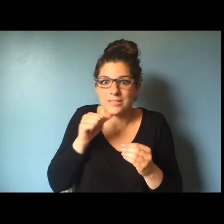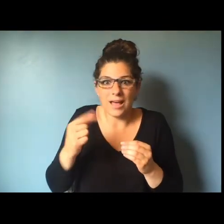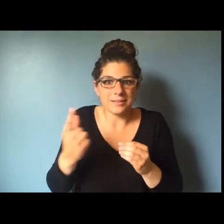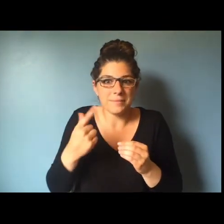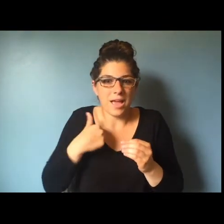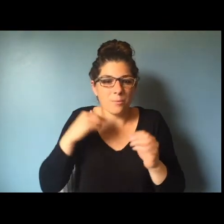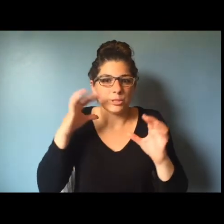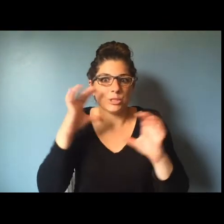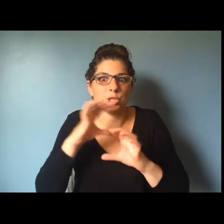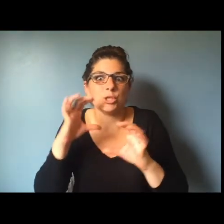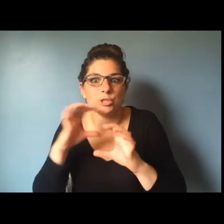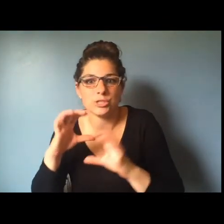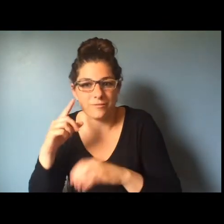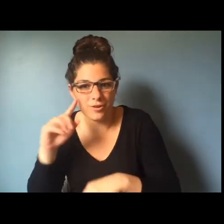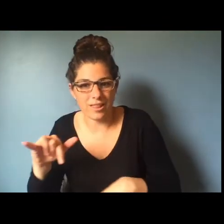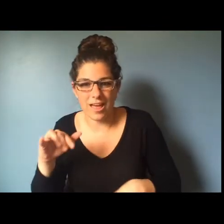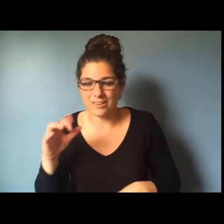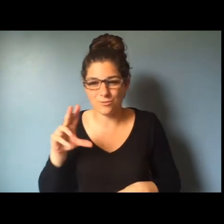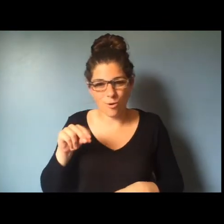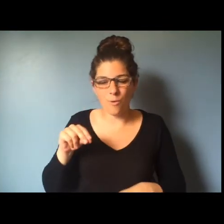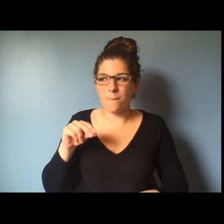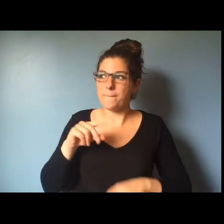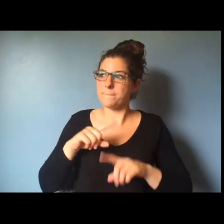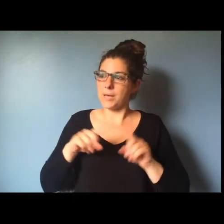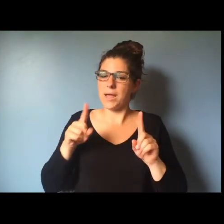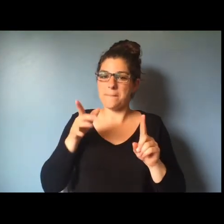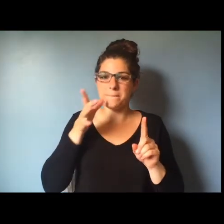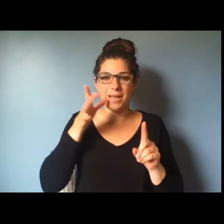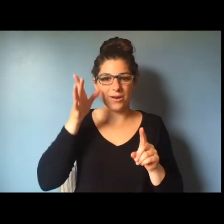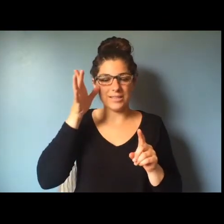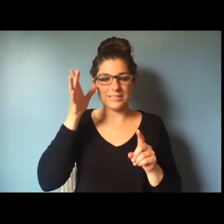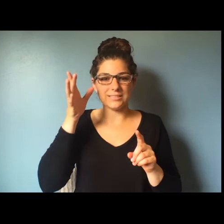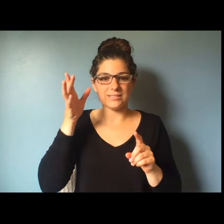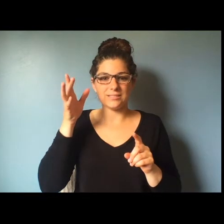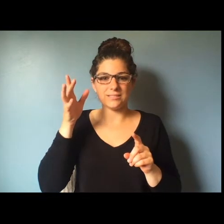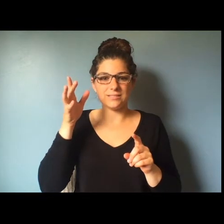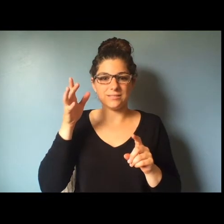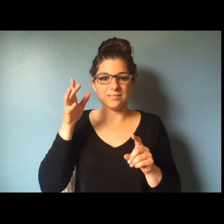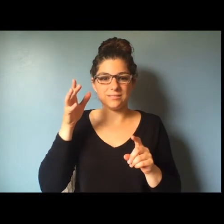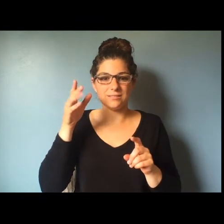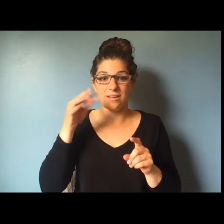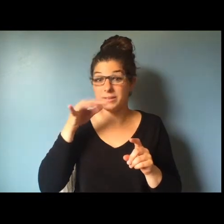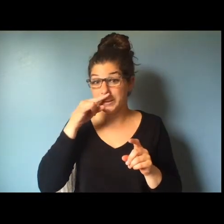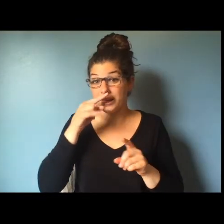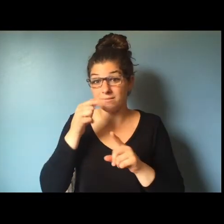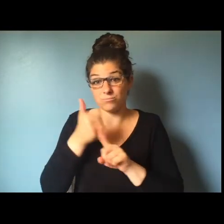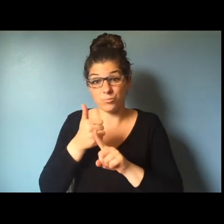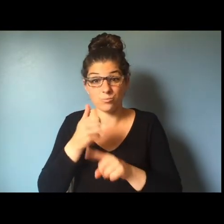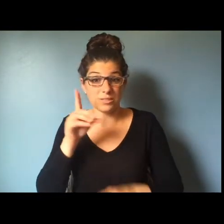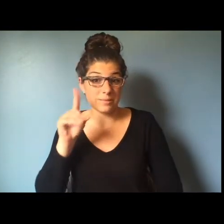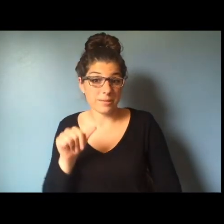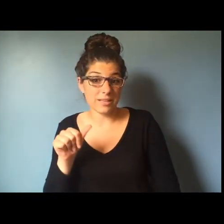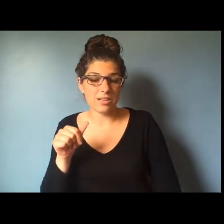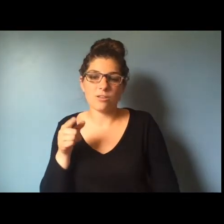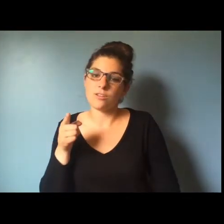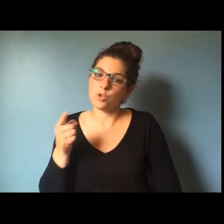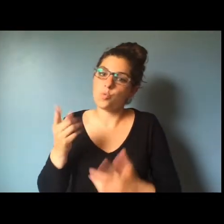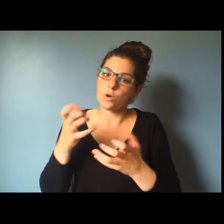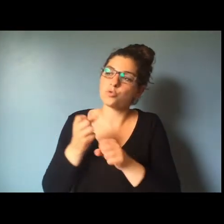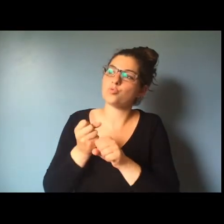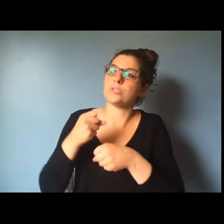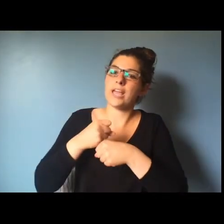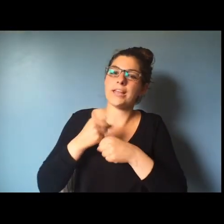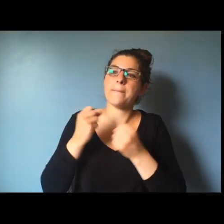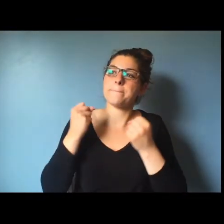ever searching for. But as parents of a child with a disability, you want to create as